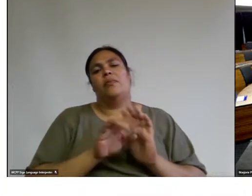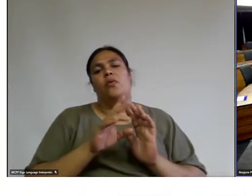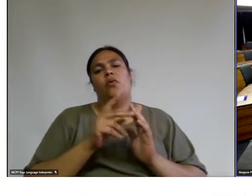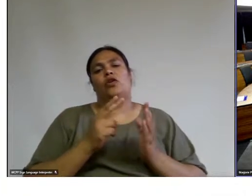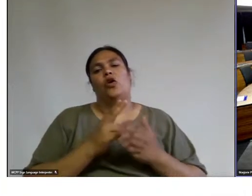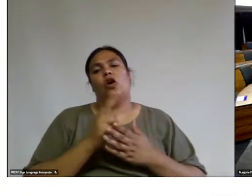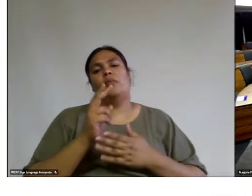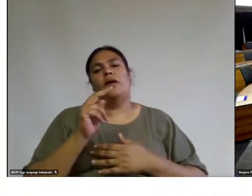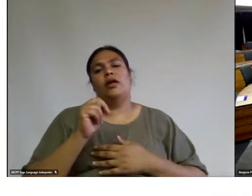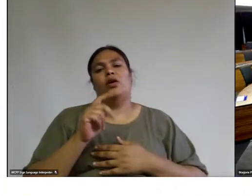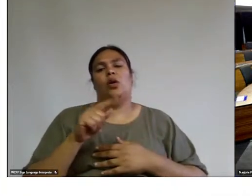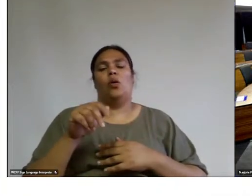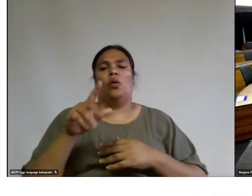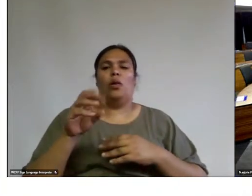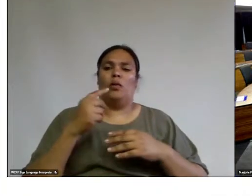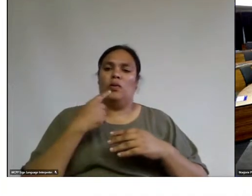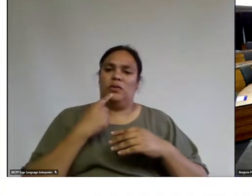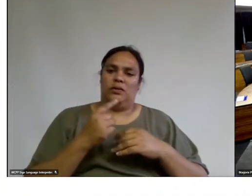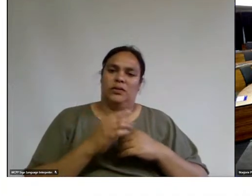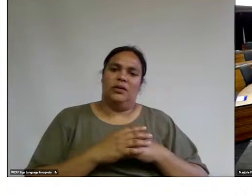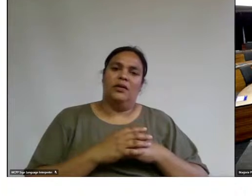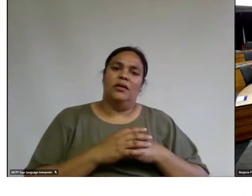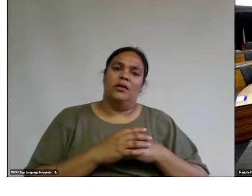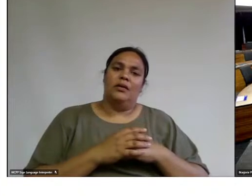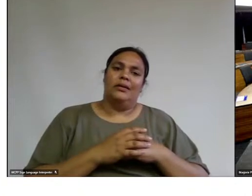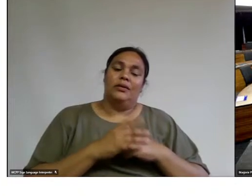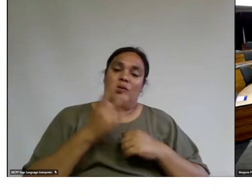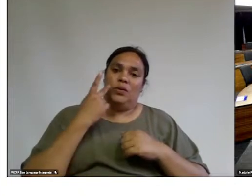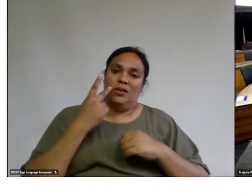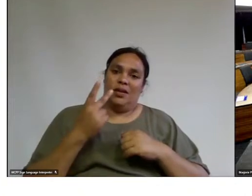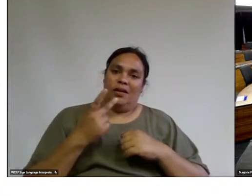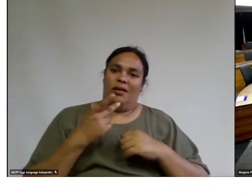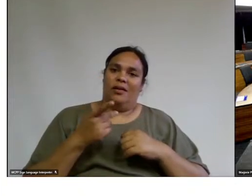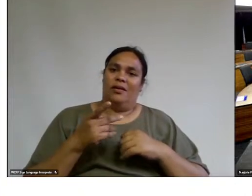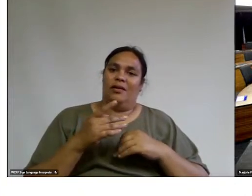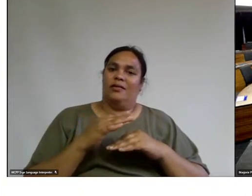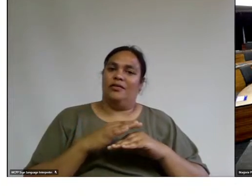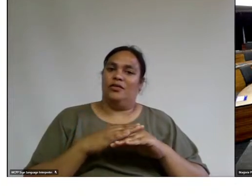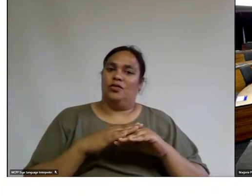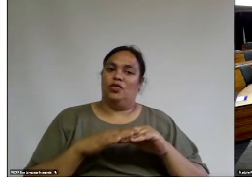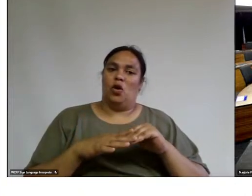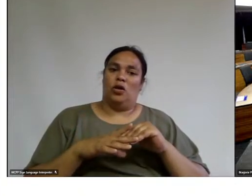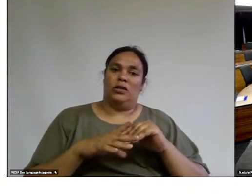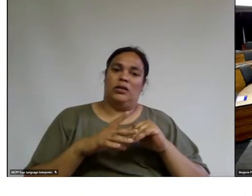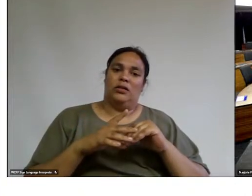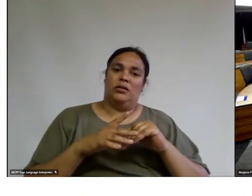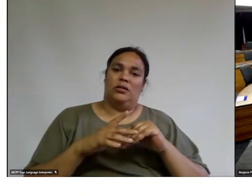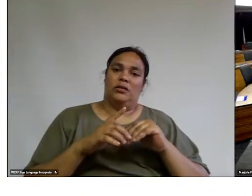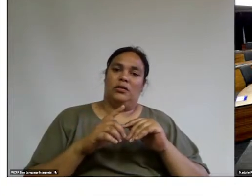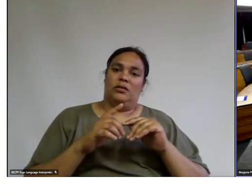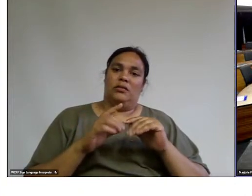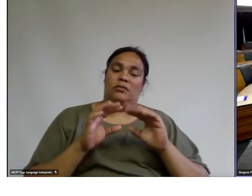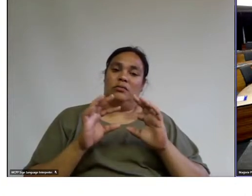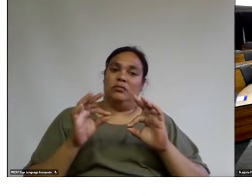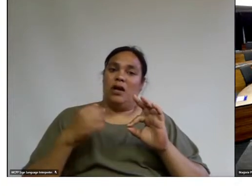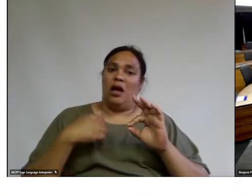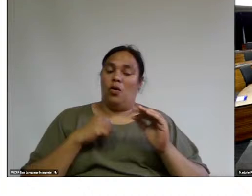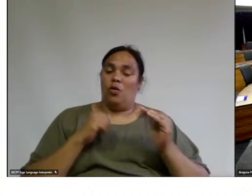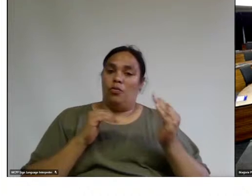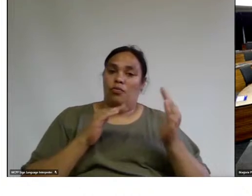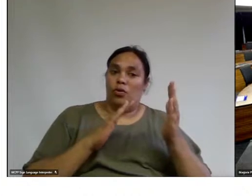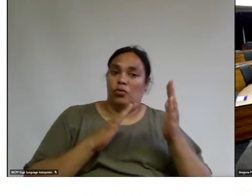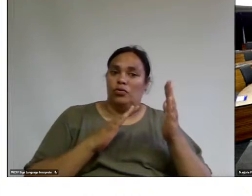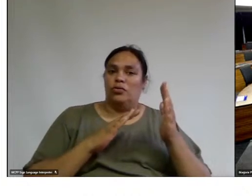Honorable Nkondlo said, you see, it must not be a either-or approach, you know,